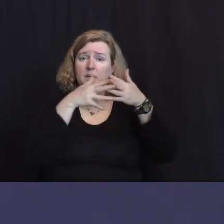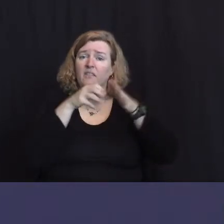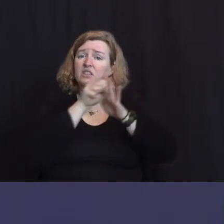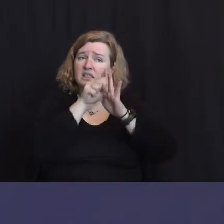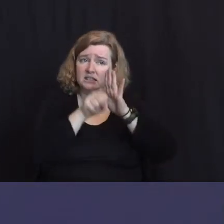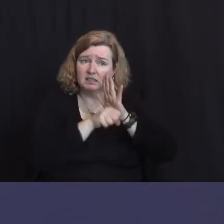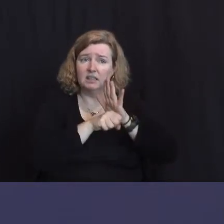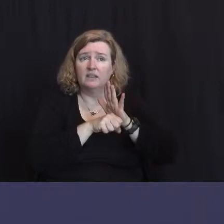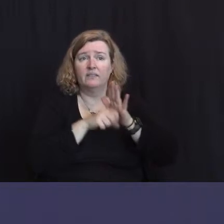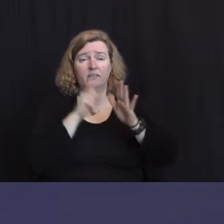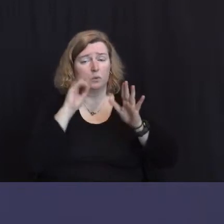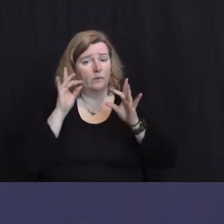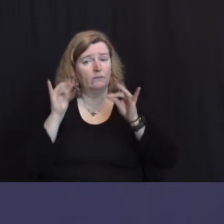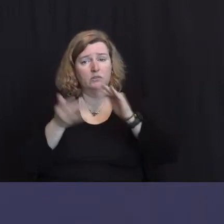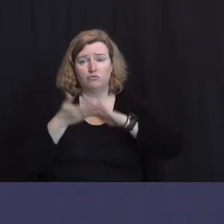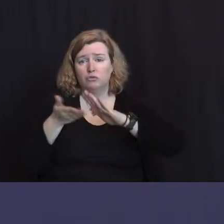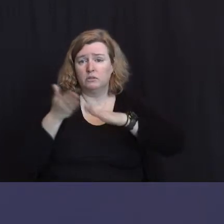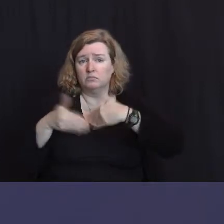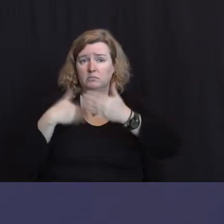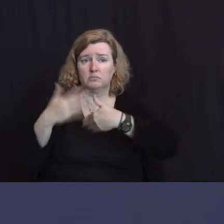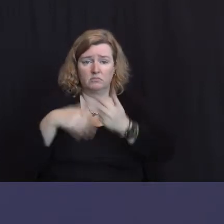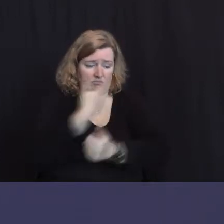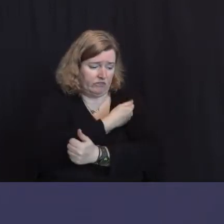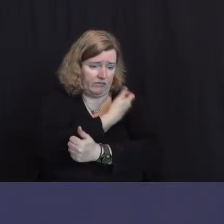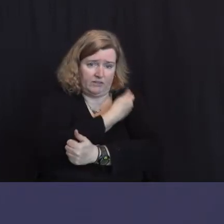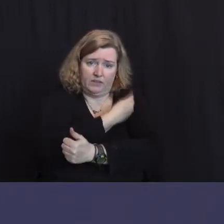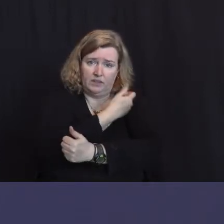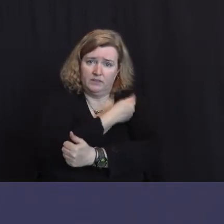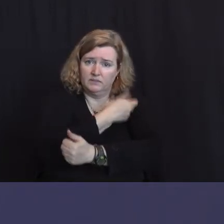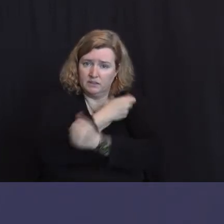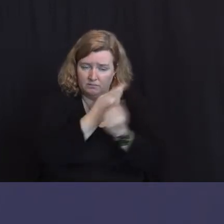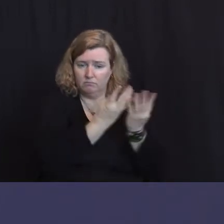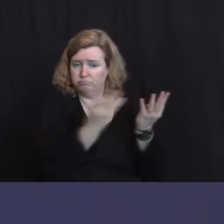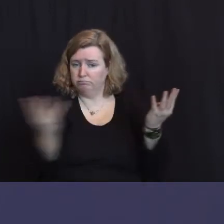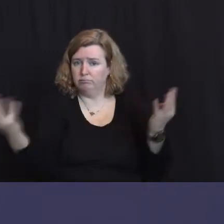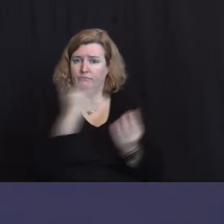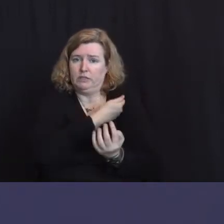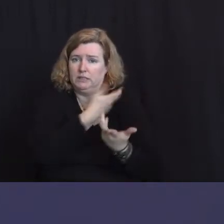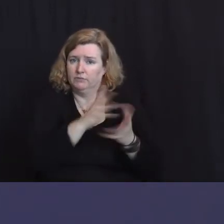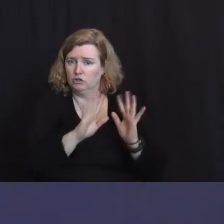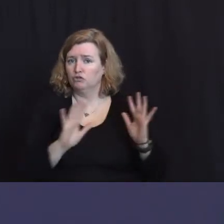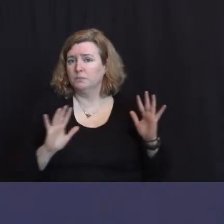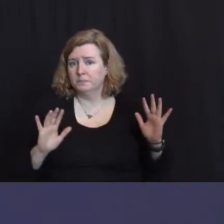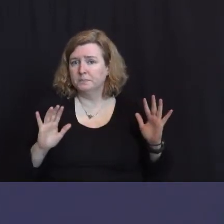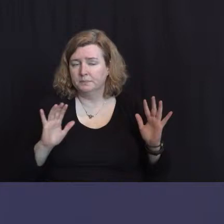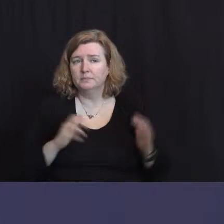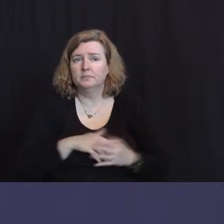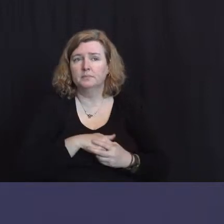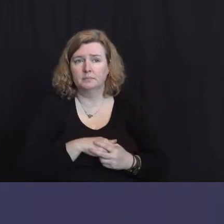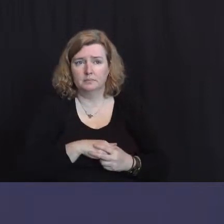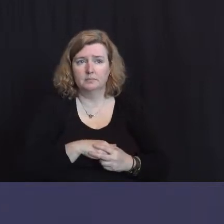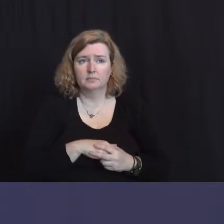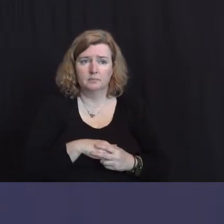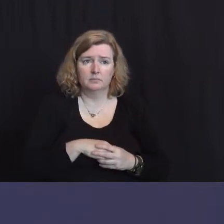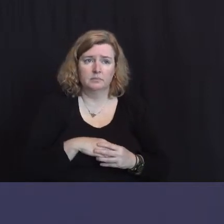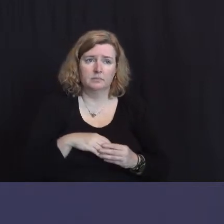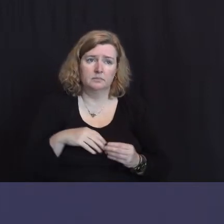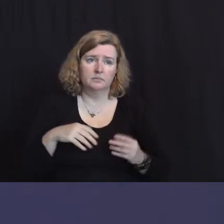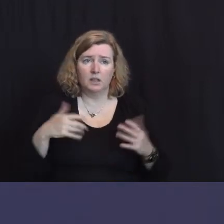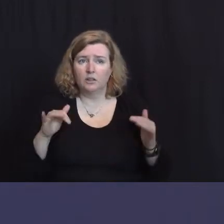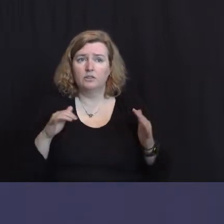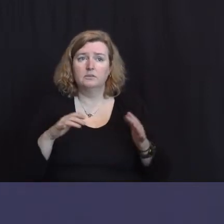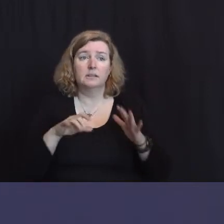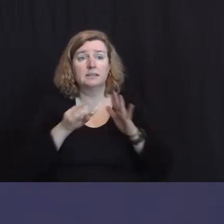getting doses into people's arms, and that does not happen. You're not at that level, particularly among big states where we're invariably